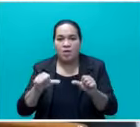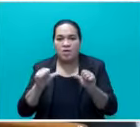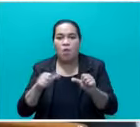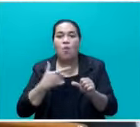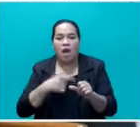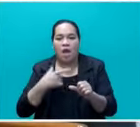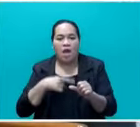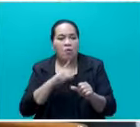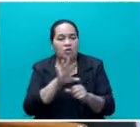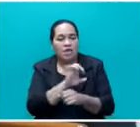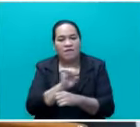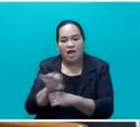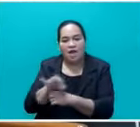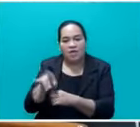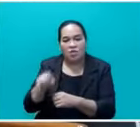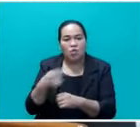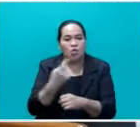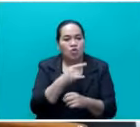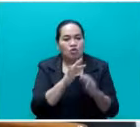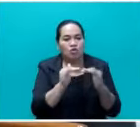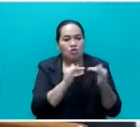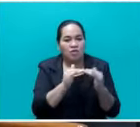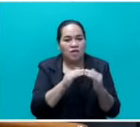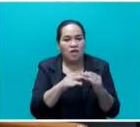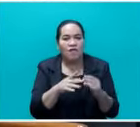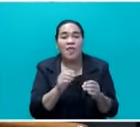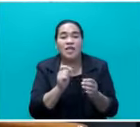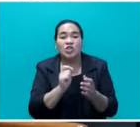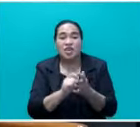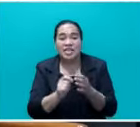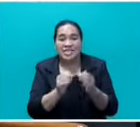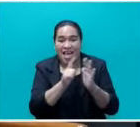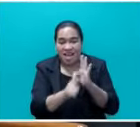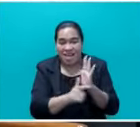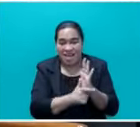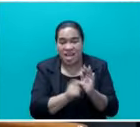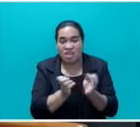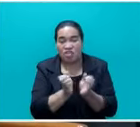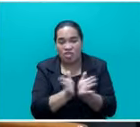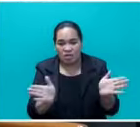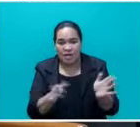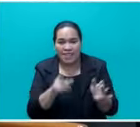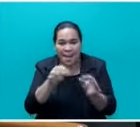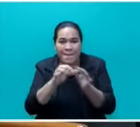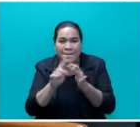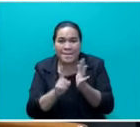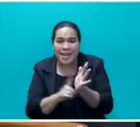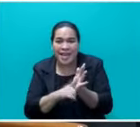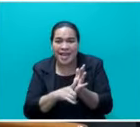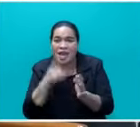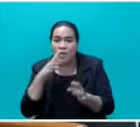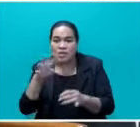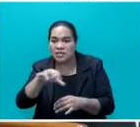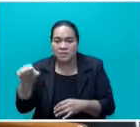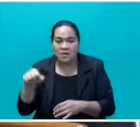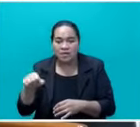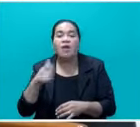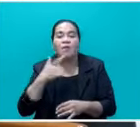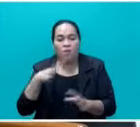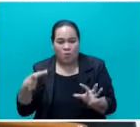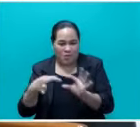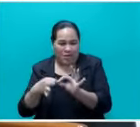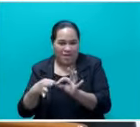Judicial Services Commission of the Solicitor General. This bill and his suspension are both linked to the